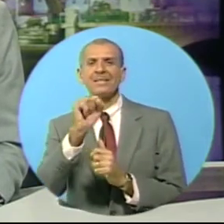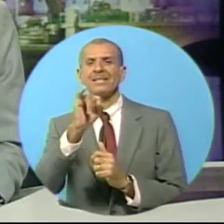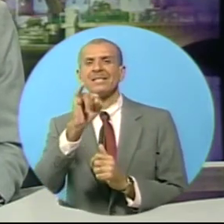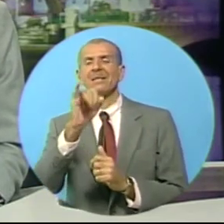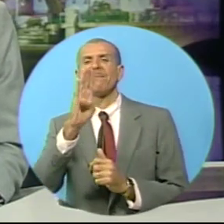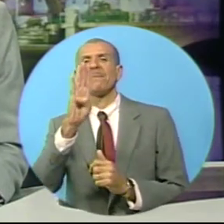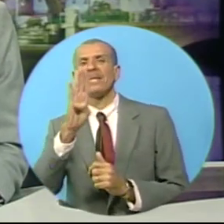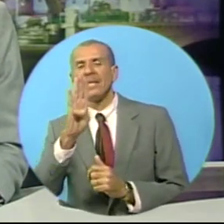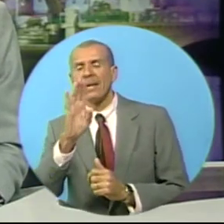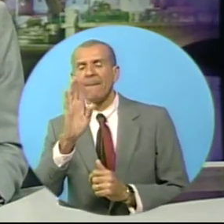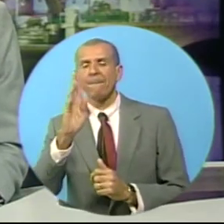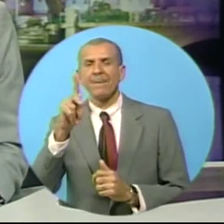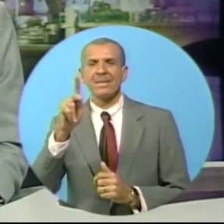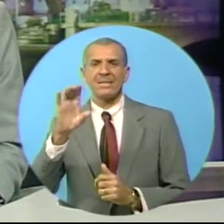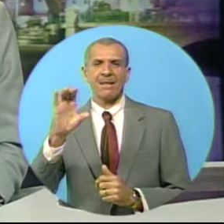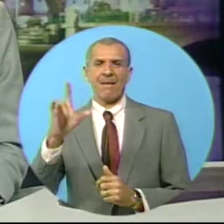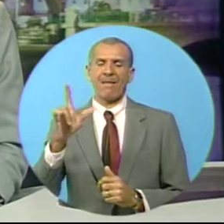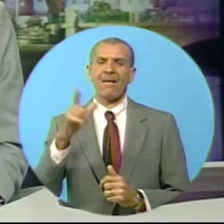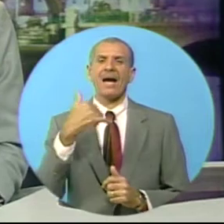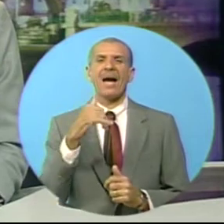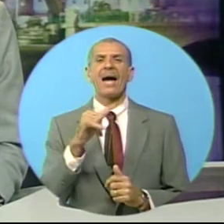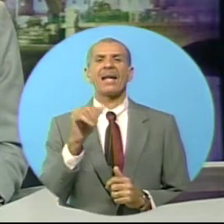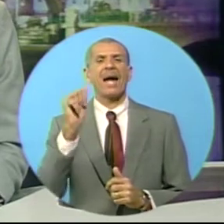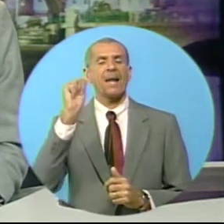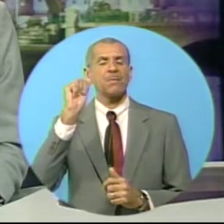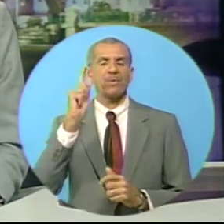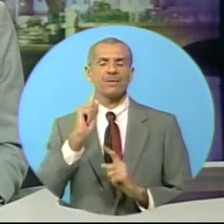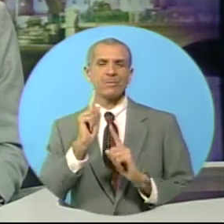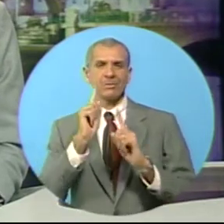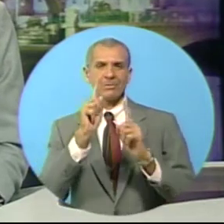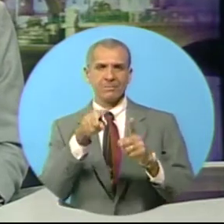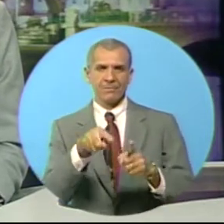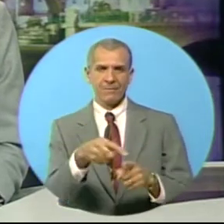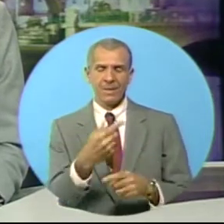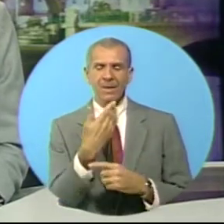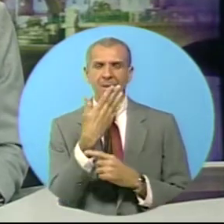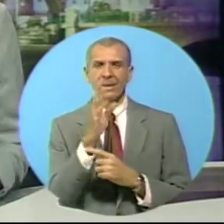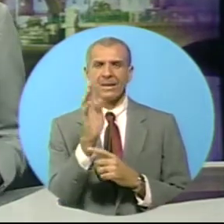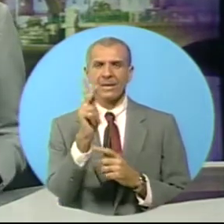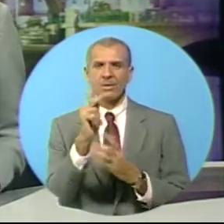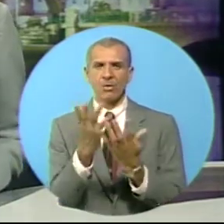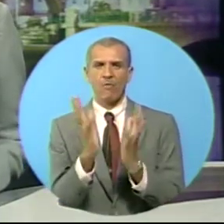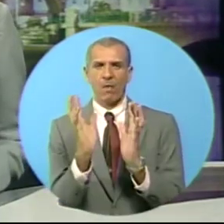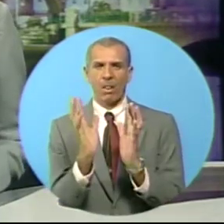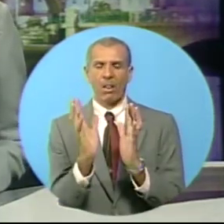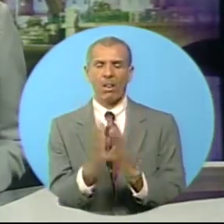tournament. CBC's Anne-Marie Burke stopped in on the session at Kensington Oval.